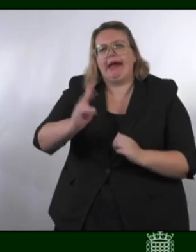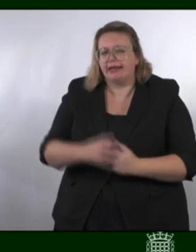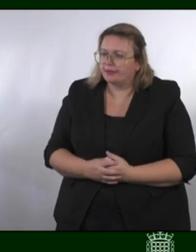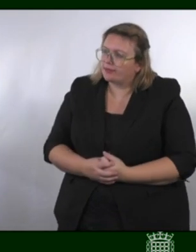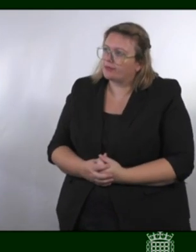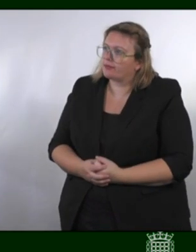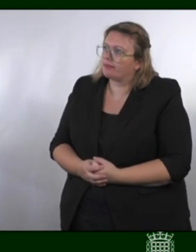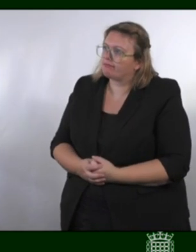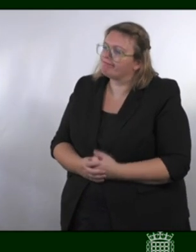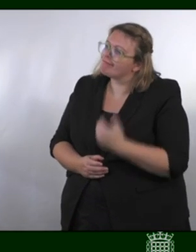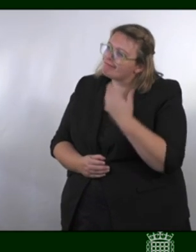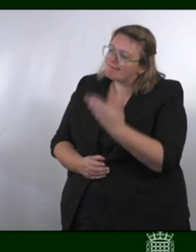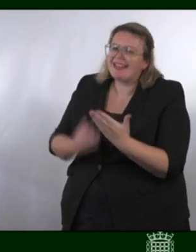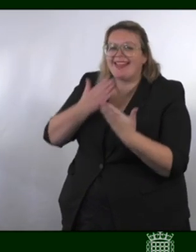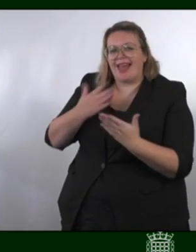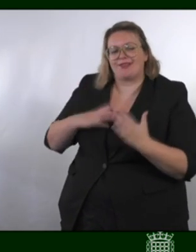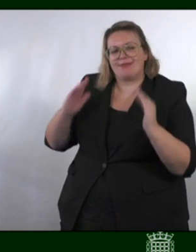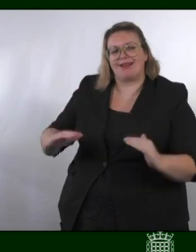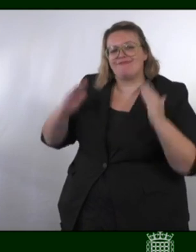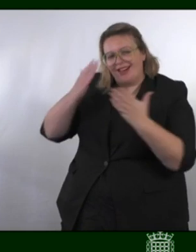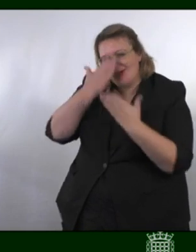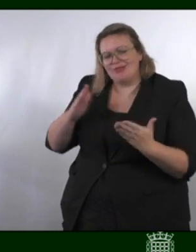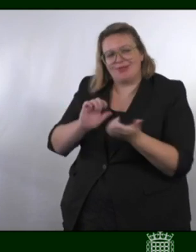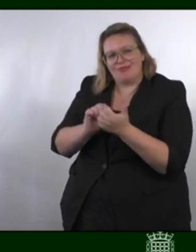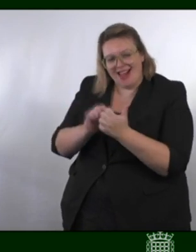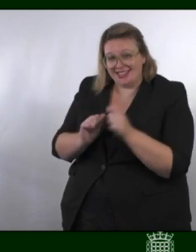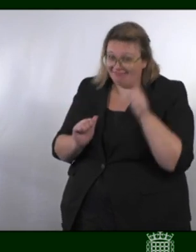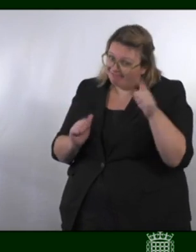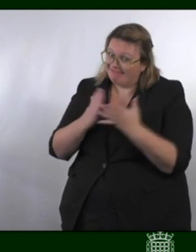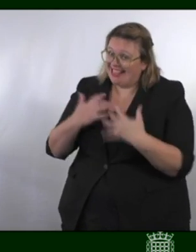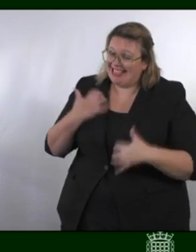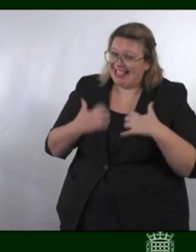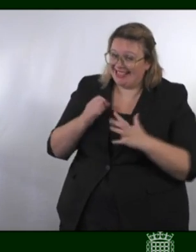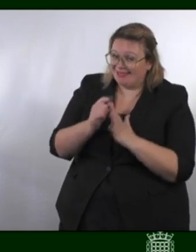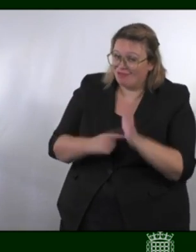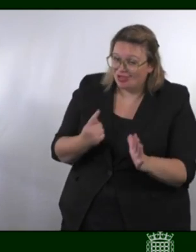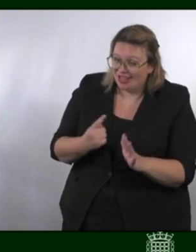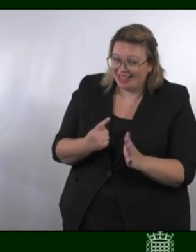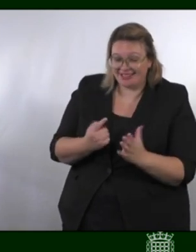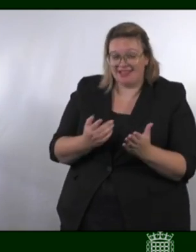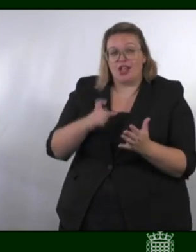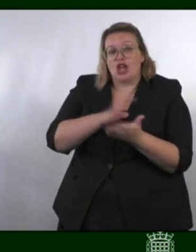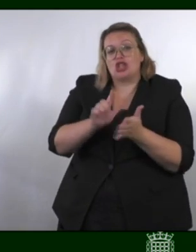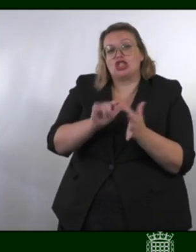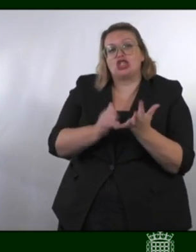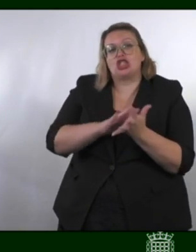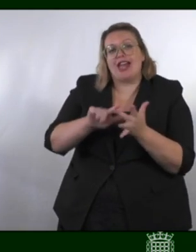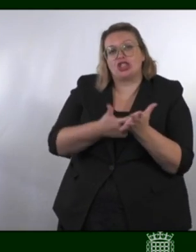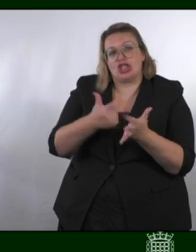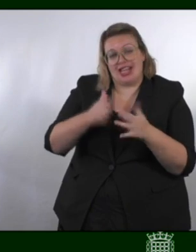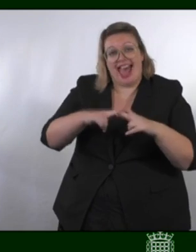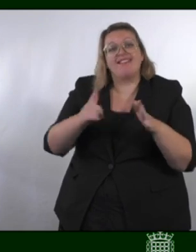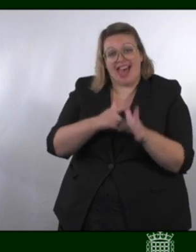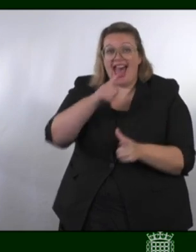Well, I thank my honourable friend, and this is a very exciting project. I welcome Cheshire FA's commitment to providing a new